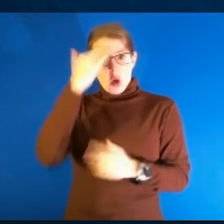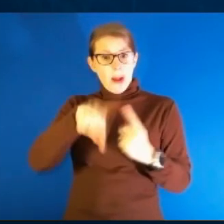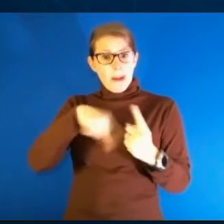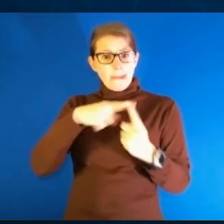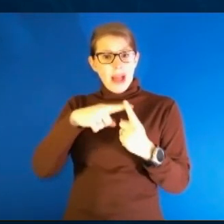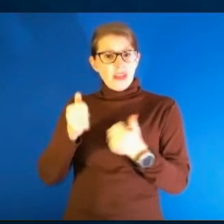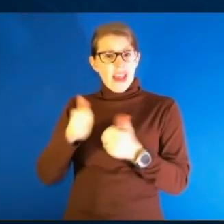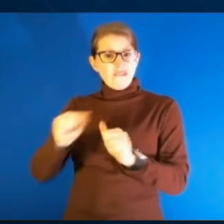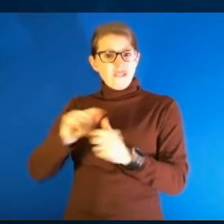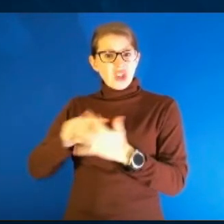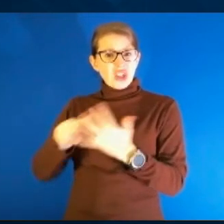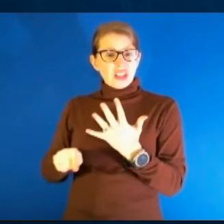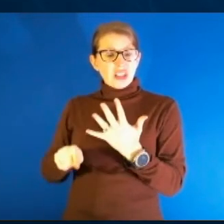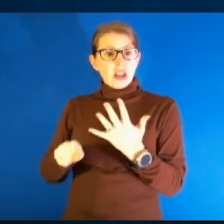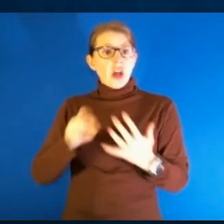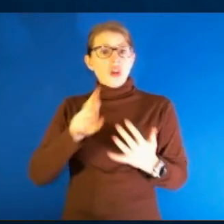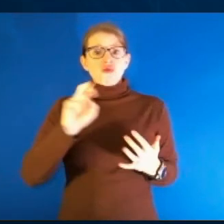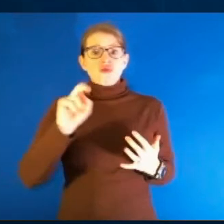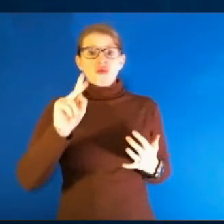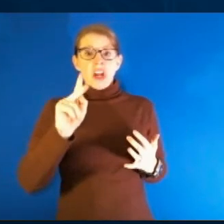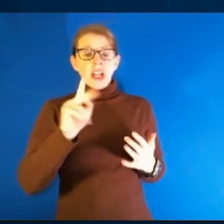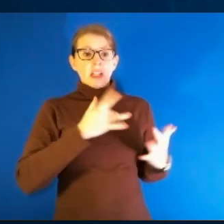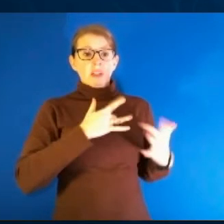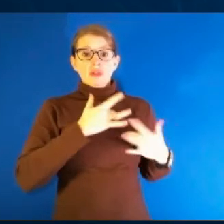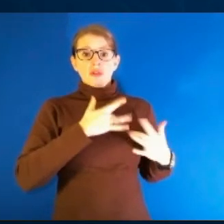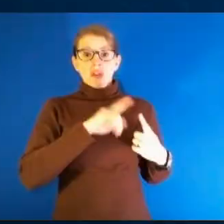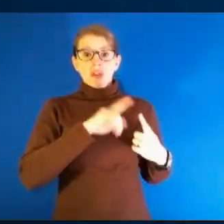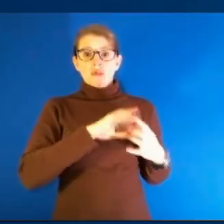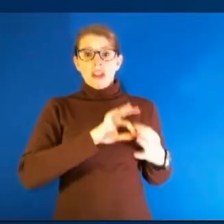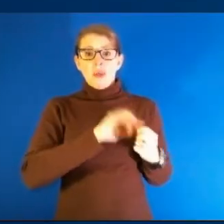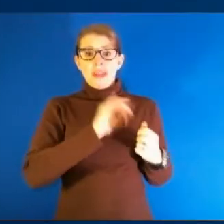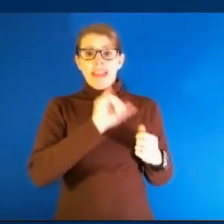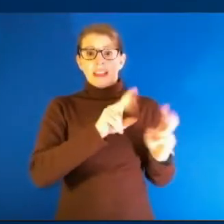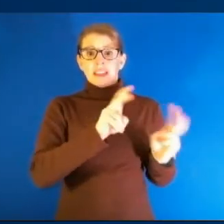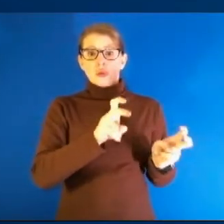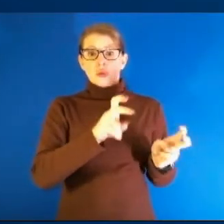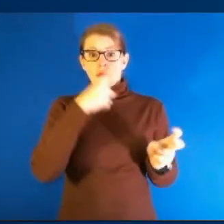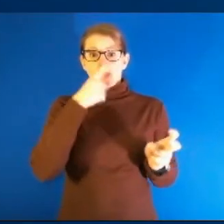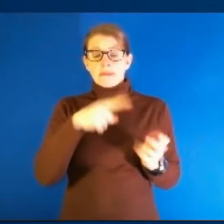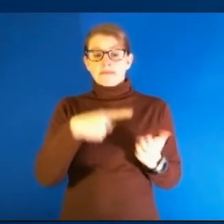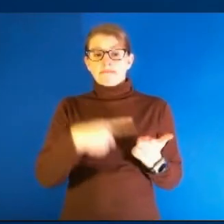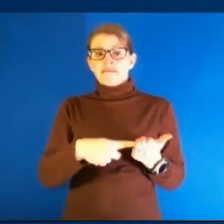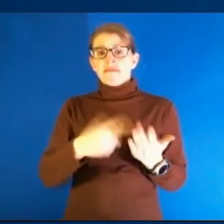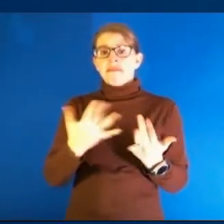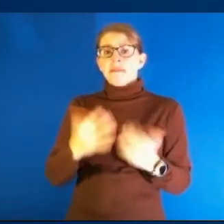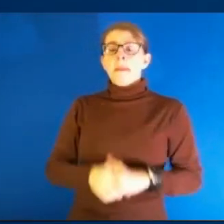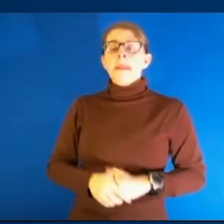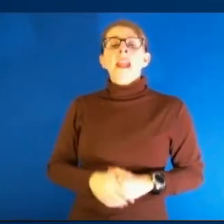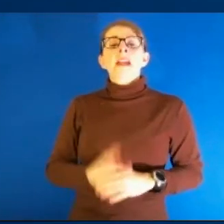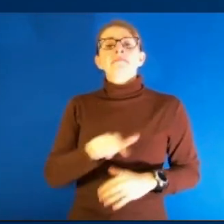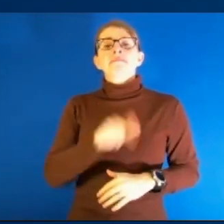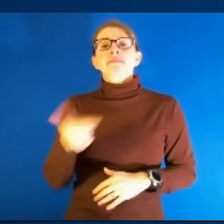Rick, I want to talk to you about what's concerning you regarding that. Dr. Seitz? Yeah, thank you.